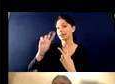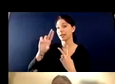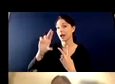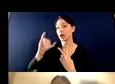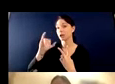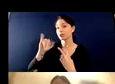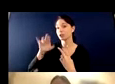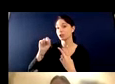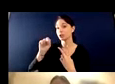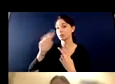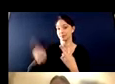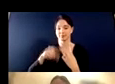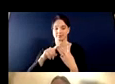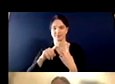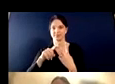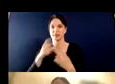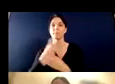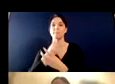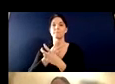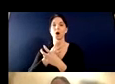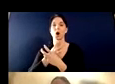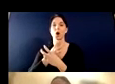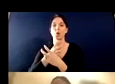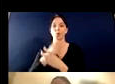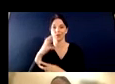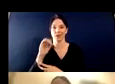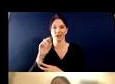and bone conduction.